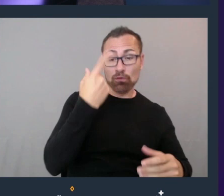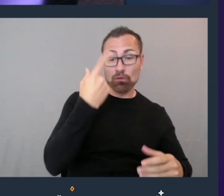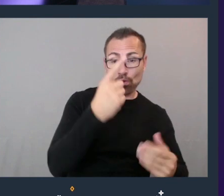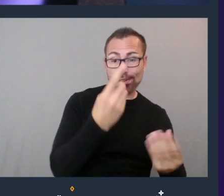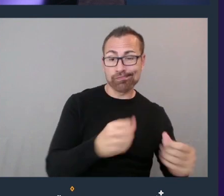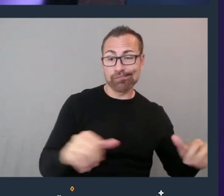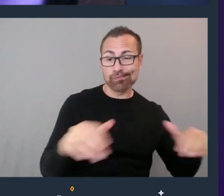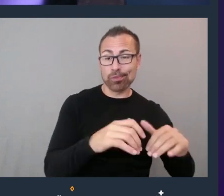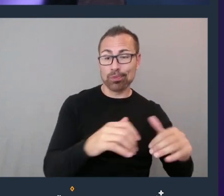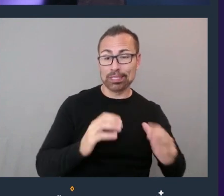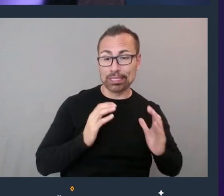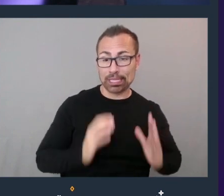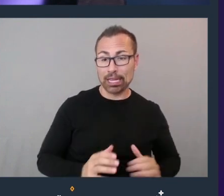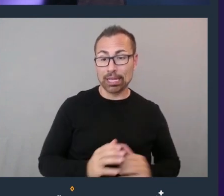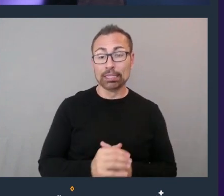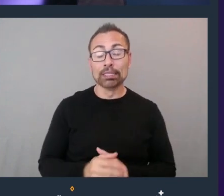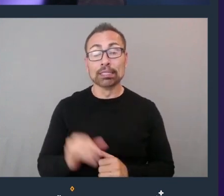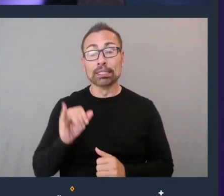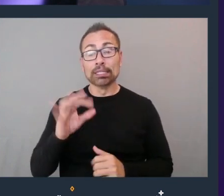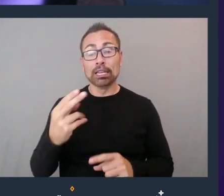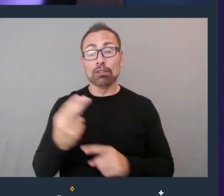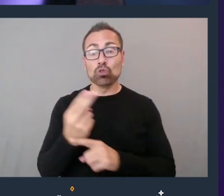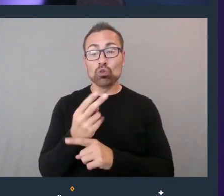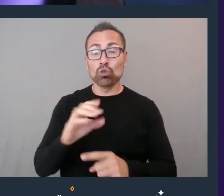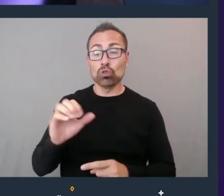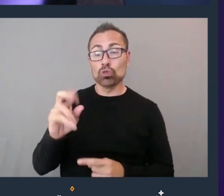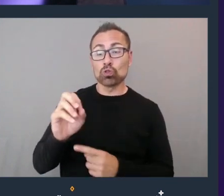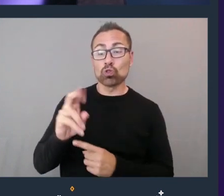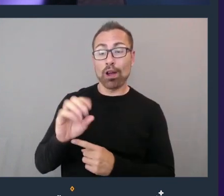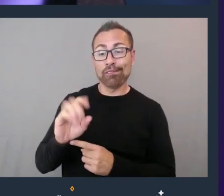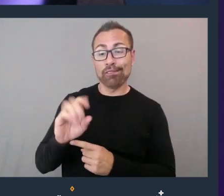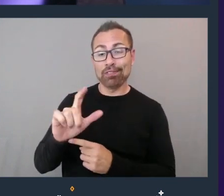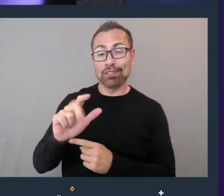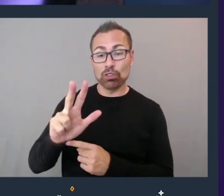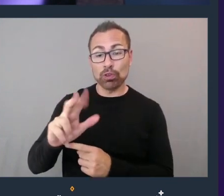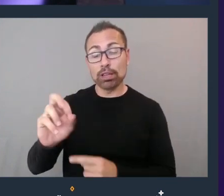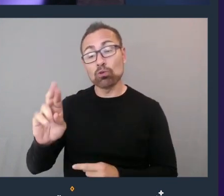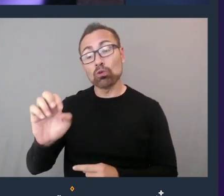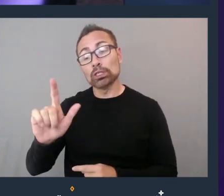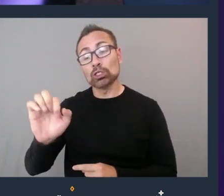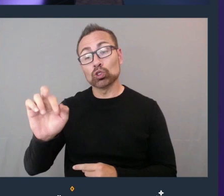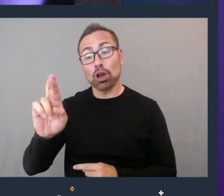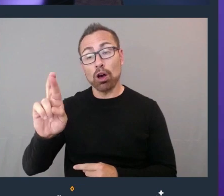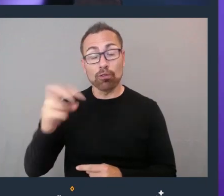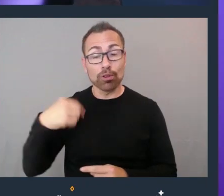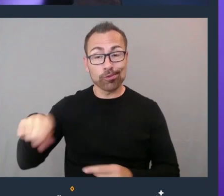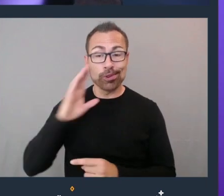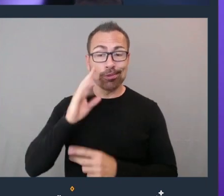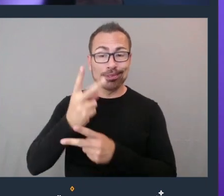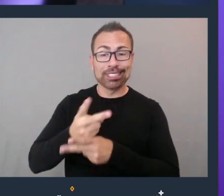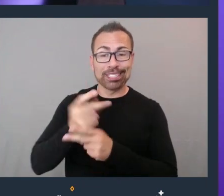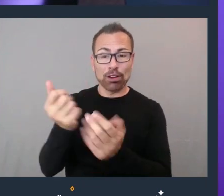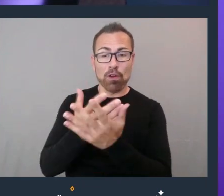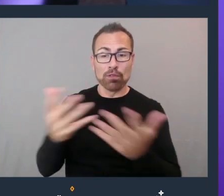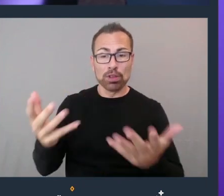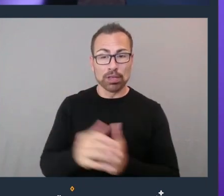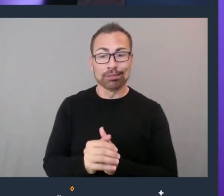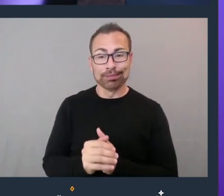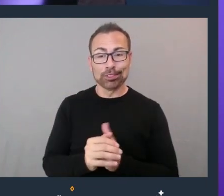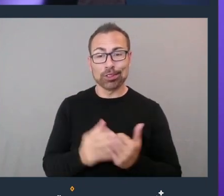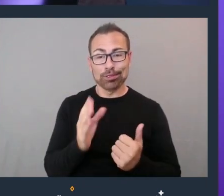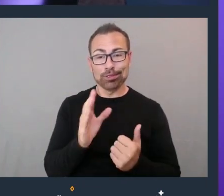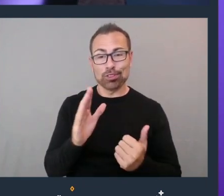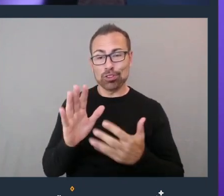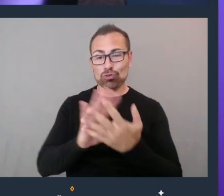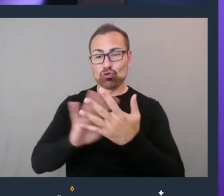and then if you use Route 53 Resolver, we just take care of doing the right thing and directing the traffic to the right endpoint. Bringing this all